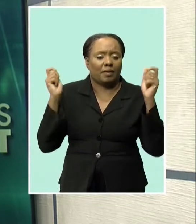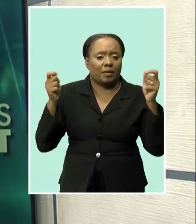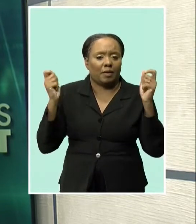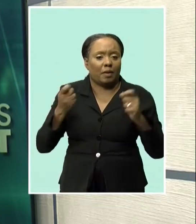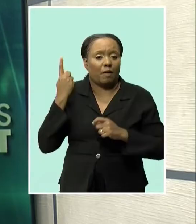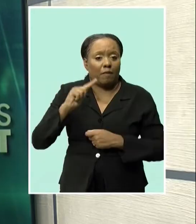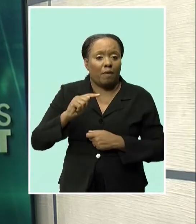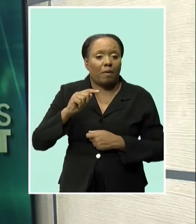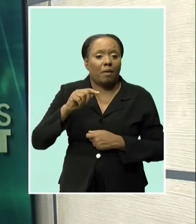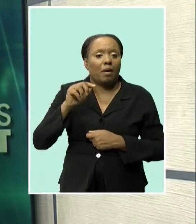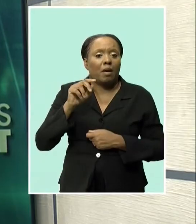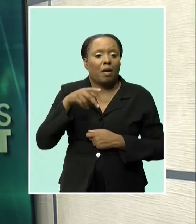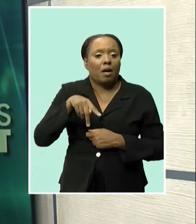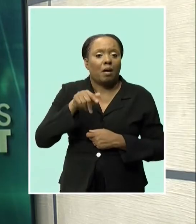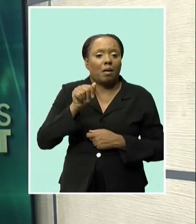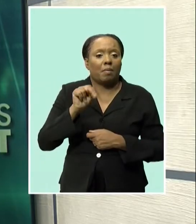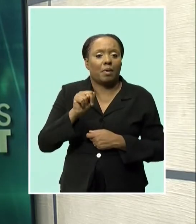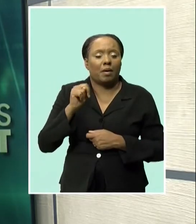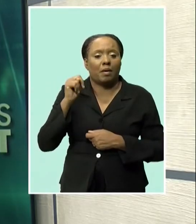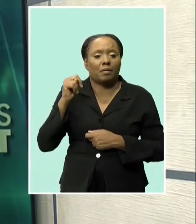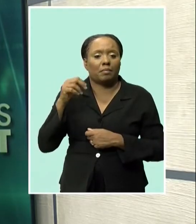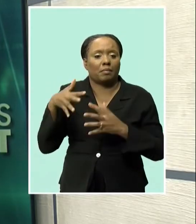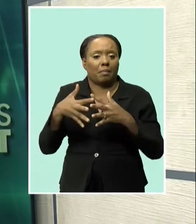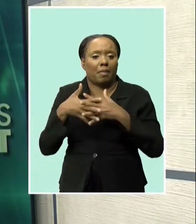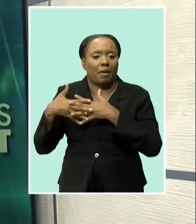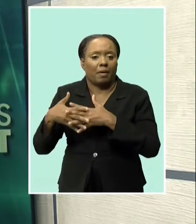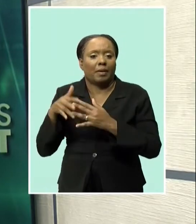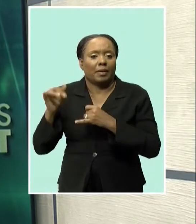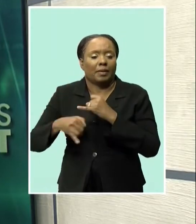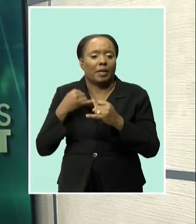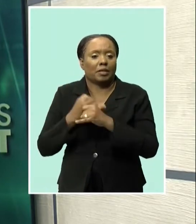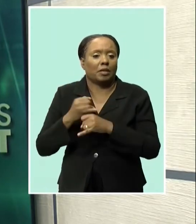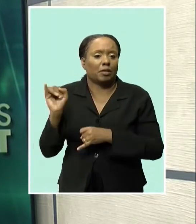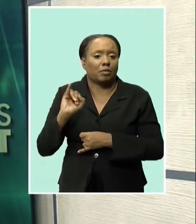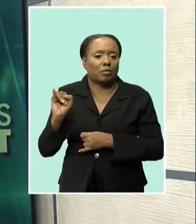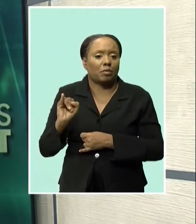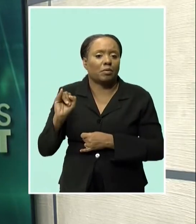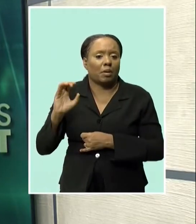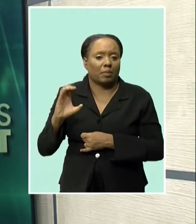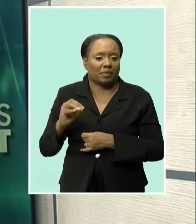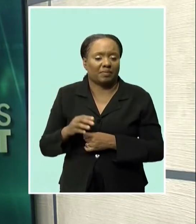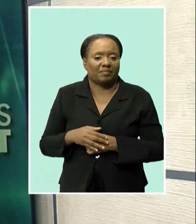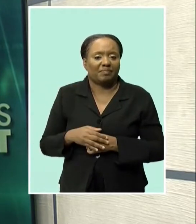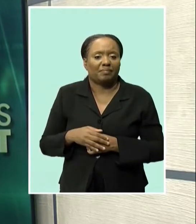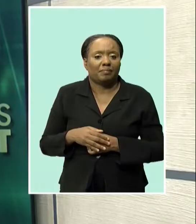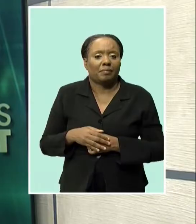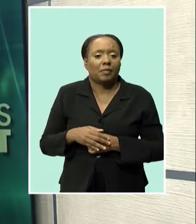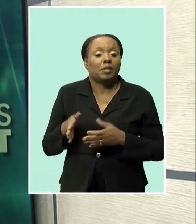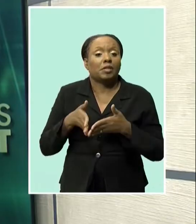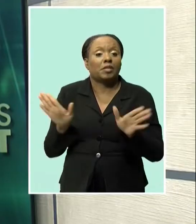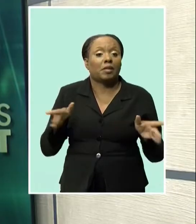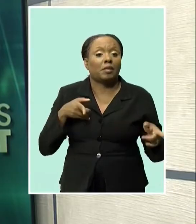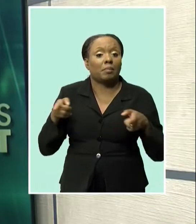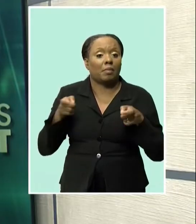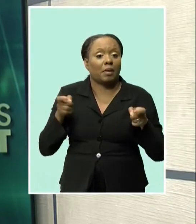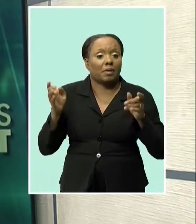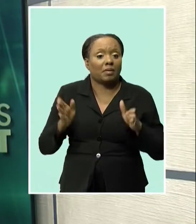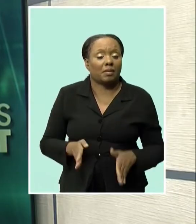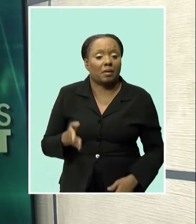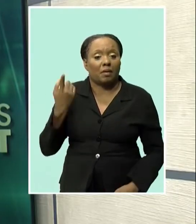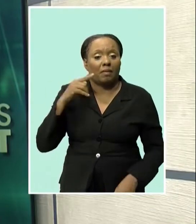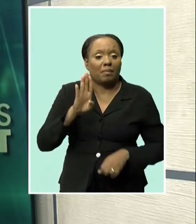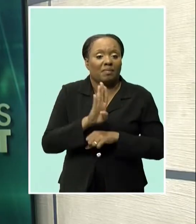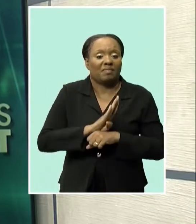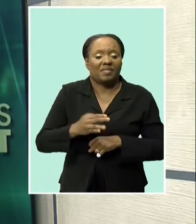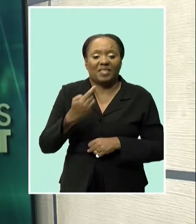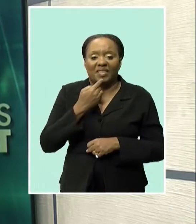Pan American International Insurance Corporation. General Manager for Barbados and the Eastern Caribbean, Michael Lucas, told the Business Report the